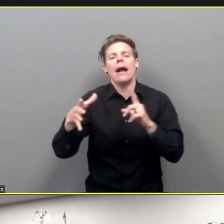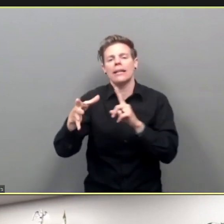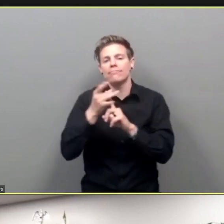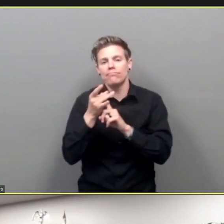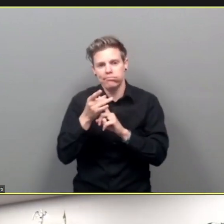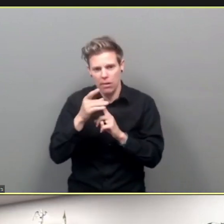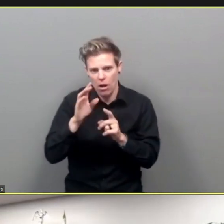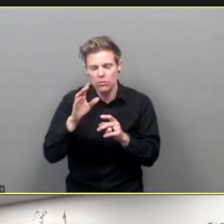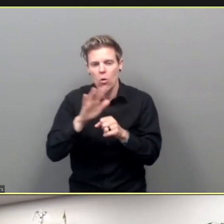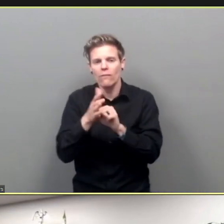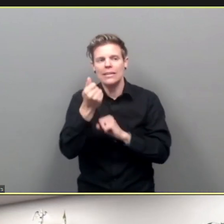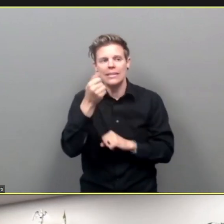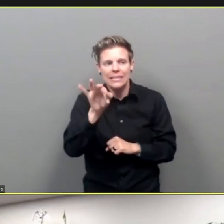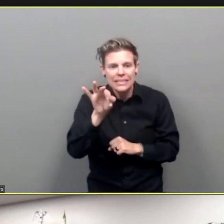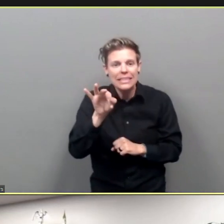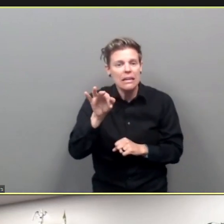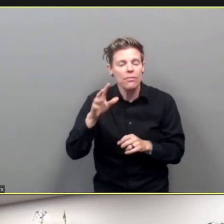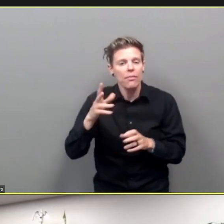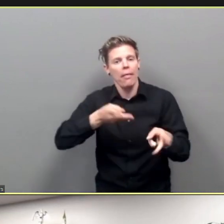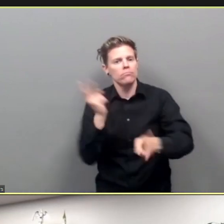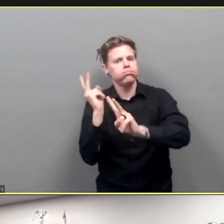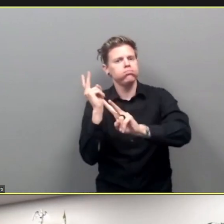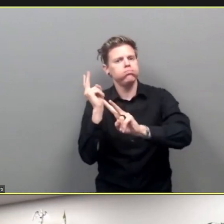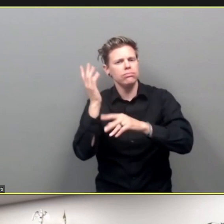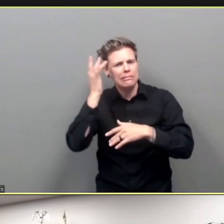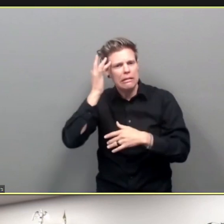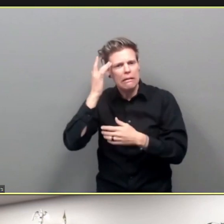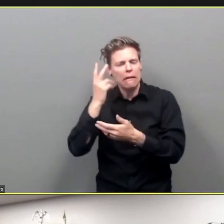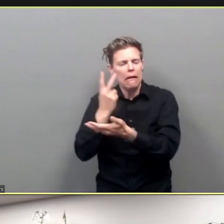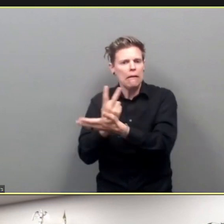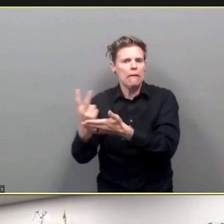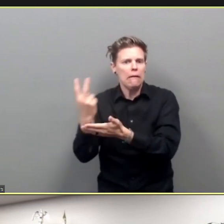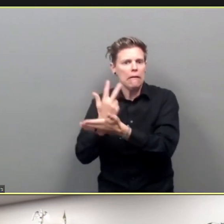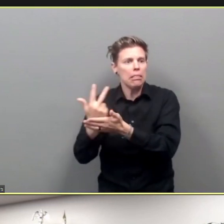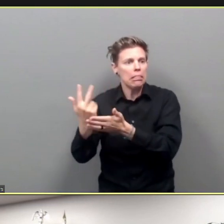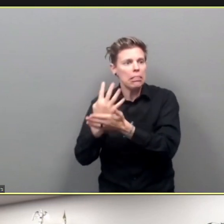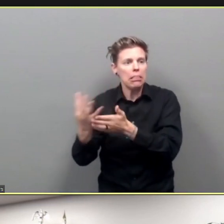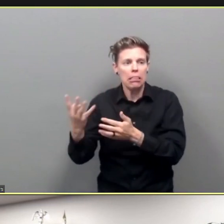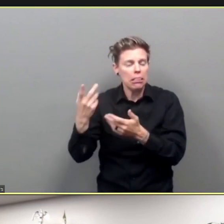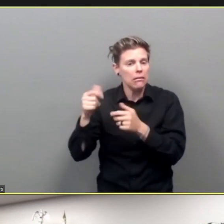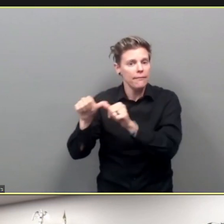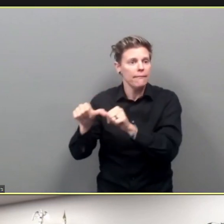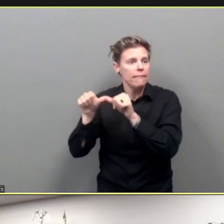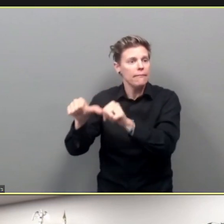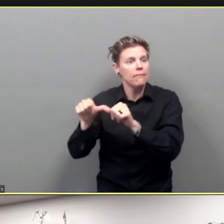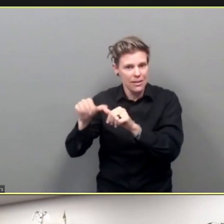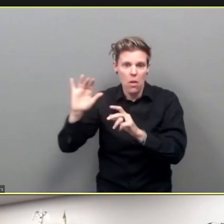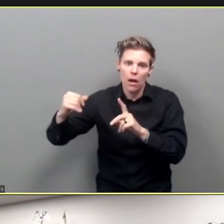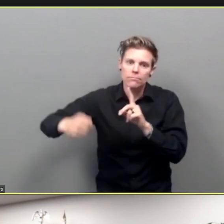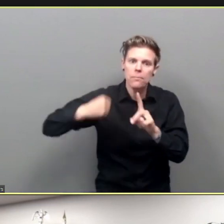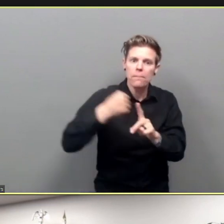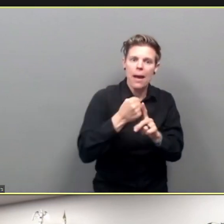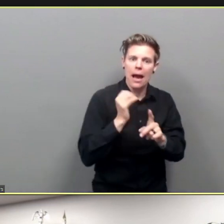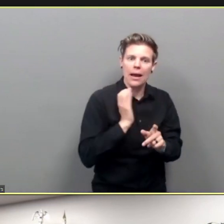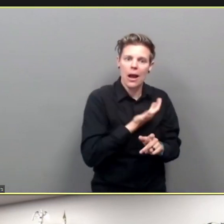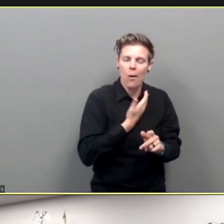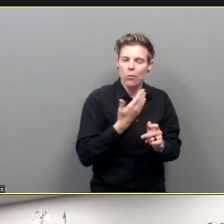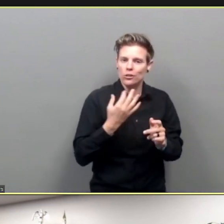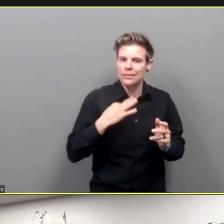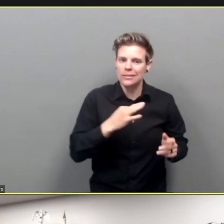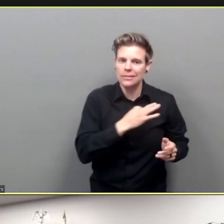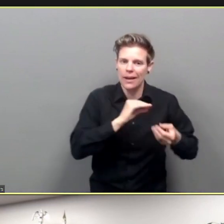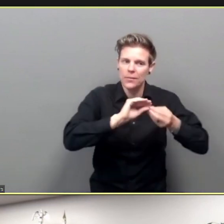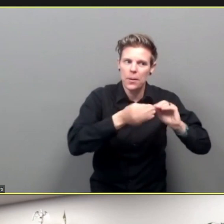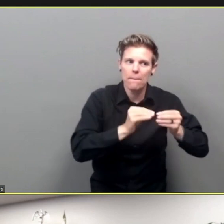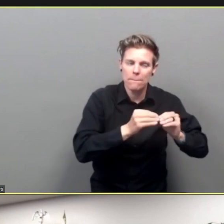2 weeks, 3 weeks, 4 weeks or longer. So that has an impact as well. So we still believe that the net impact